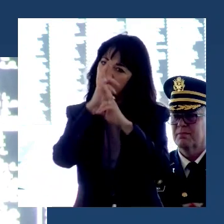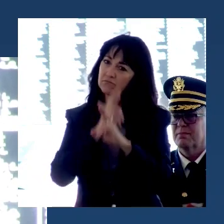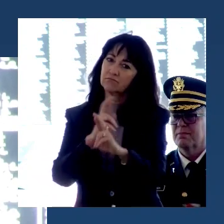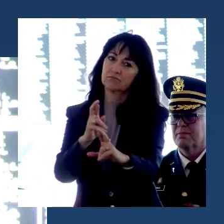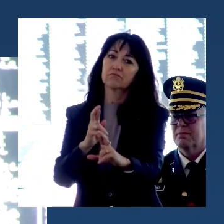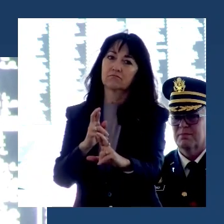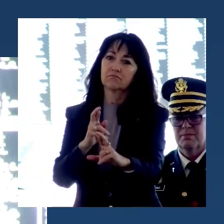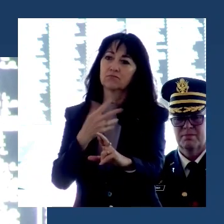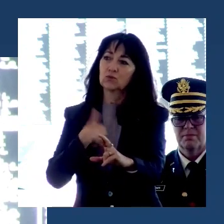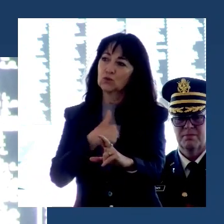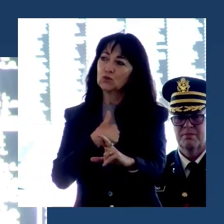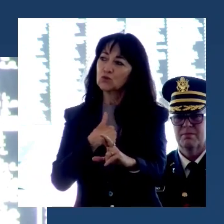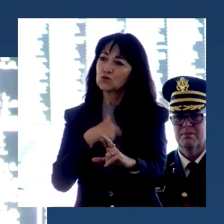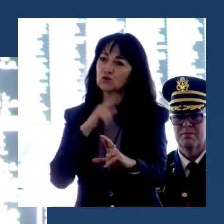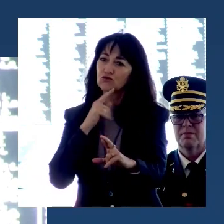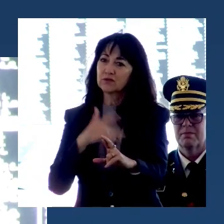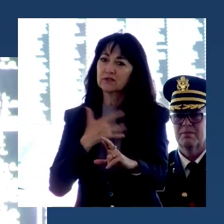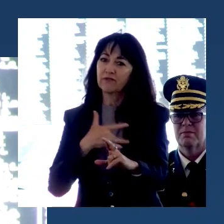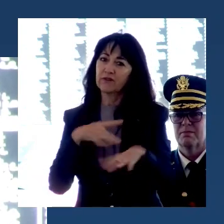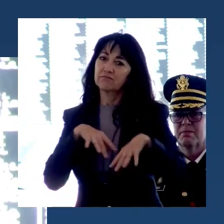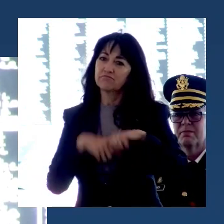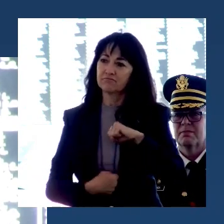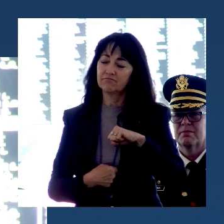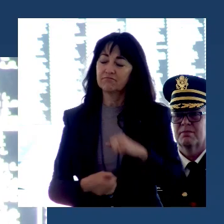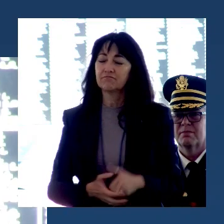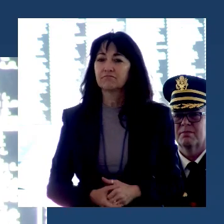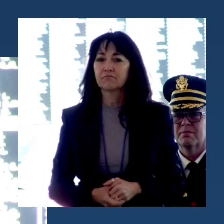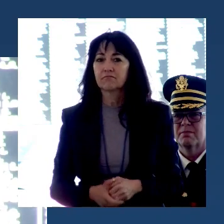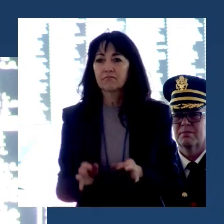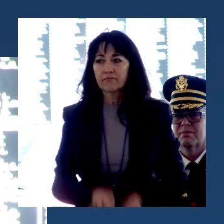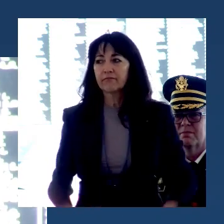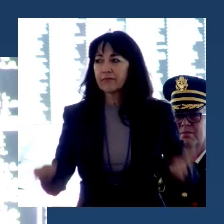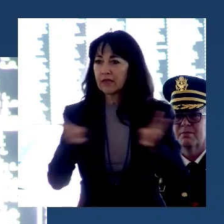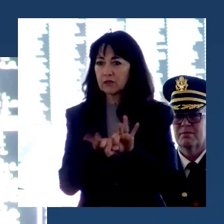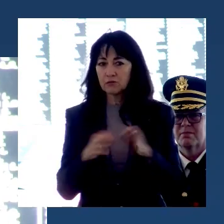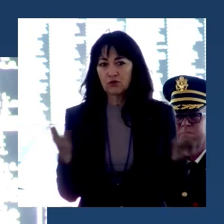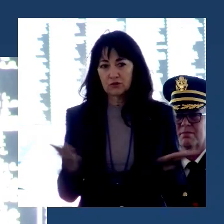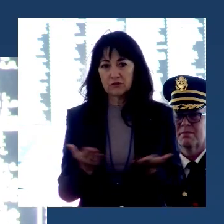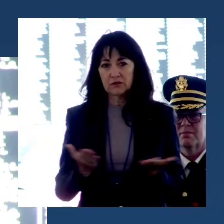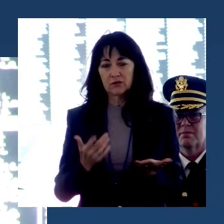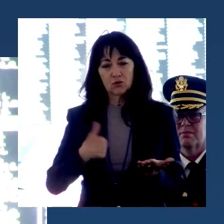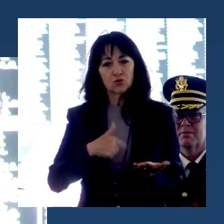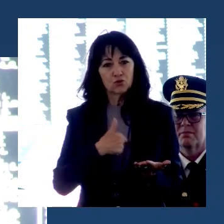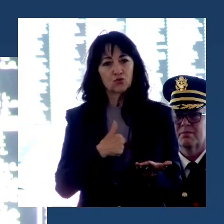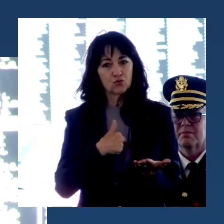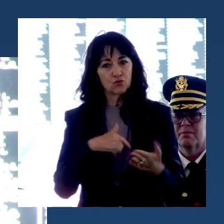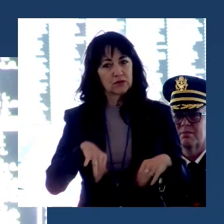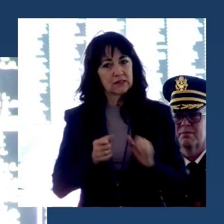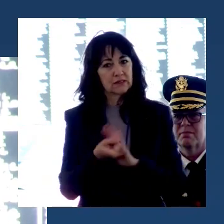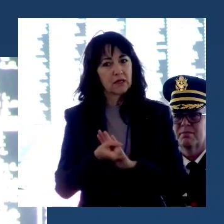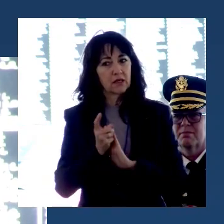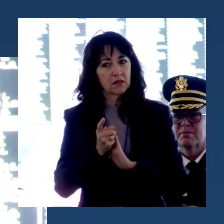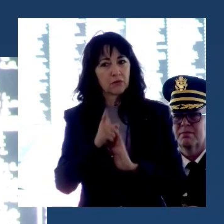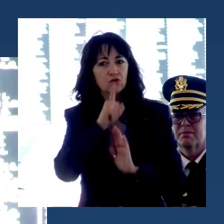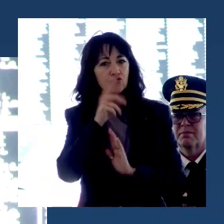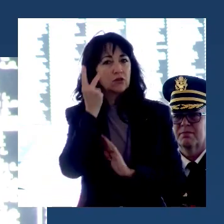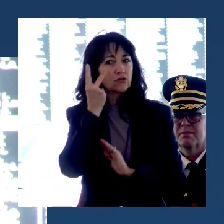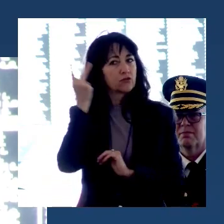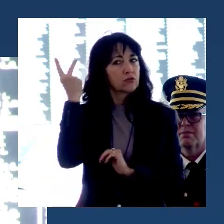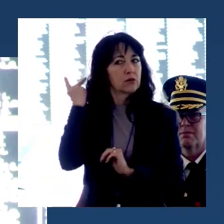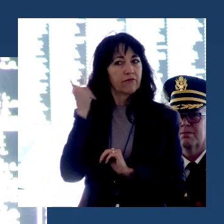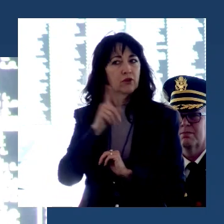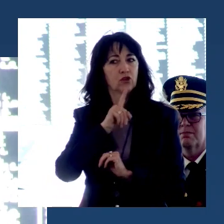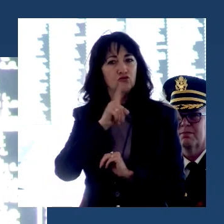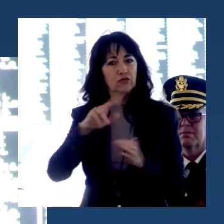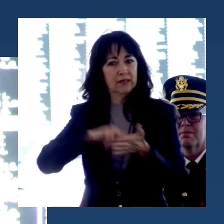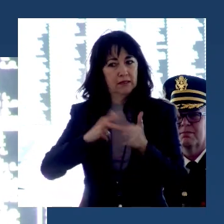to. It's always important to me, though, that at this ceremony, we take a few minutes to reflect on the true meaning of this